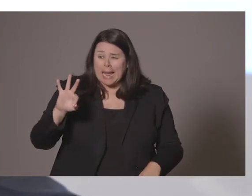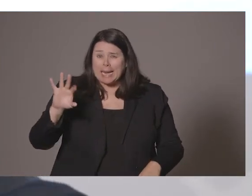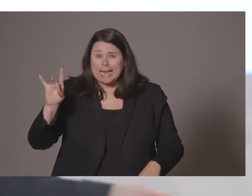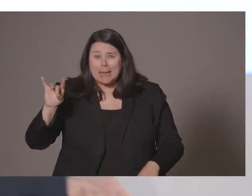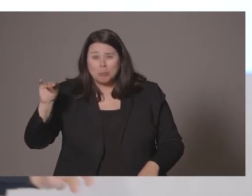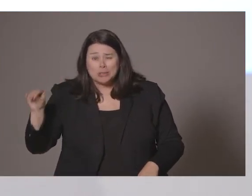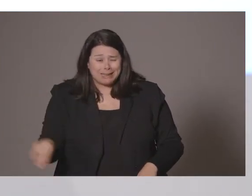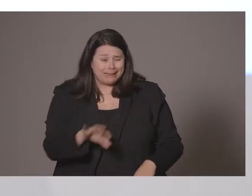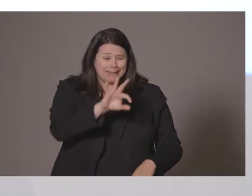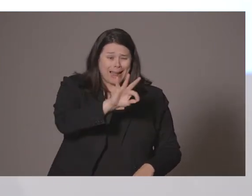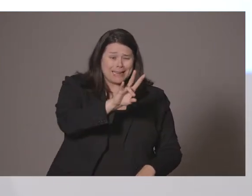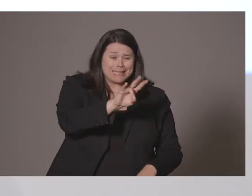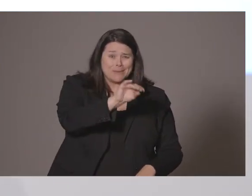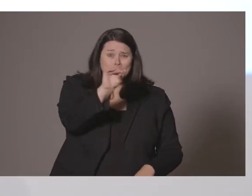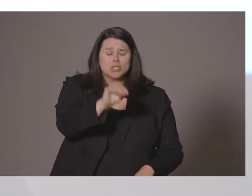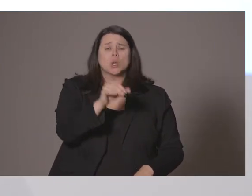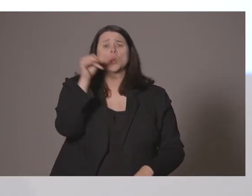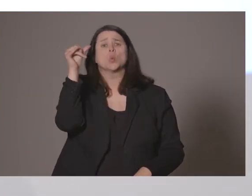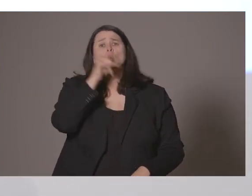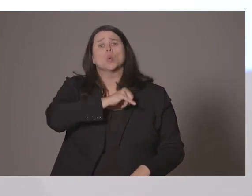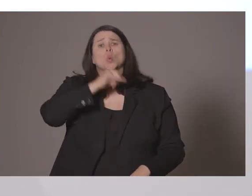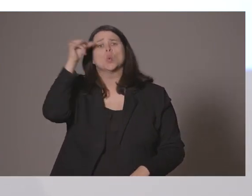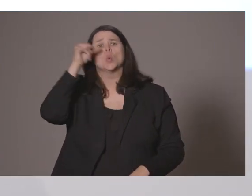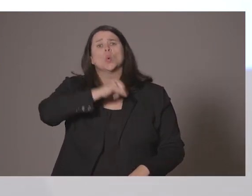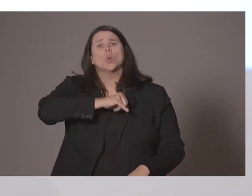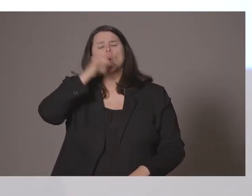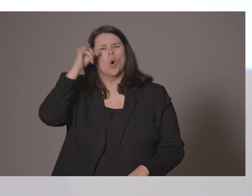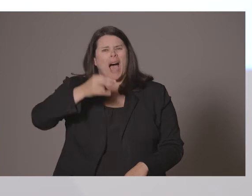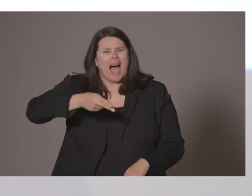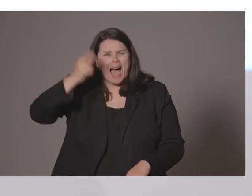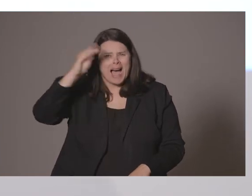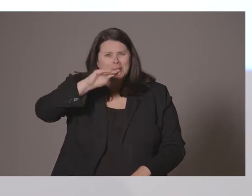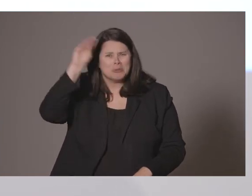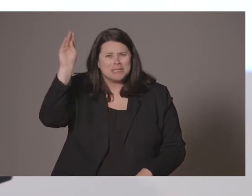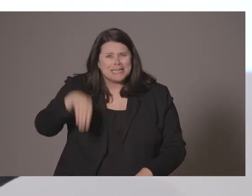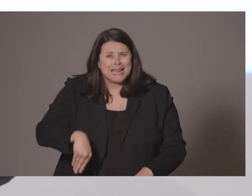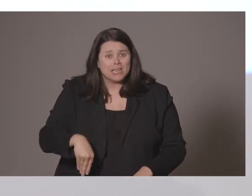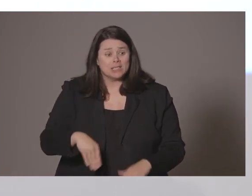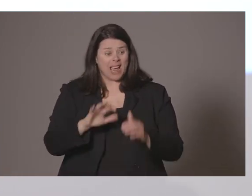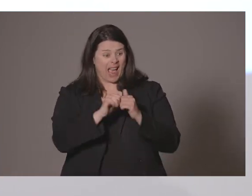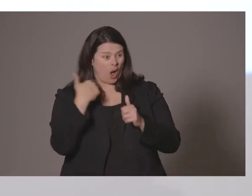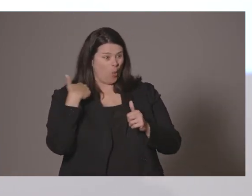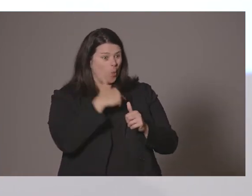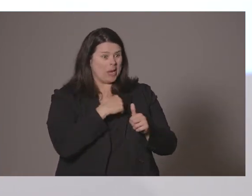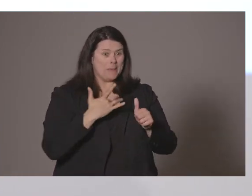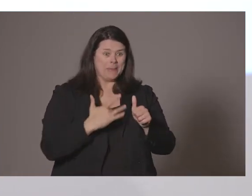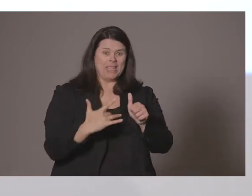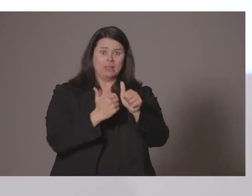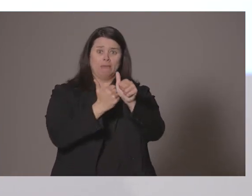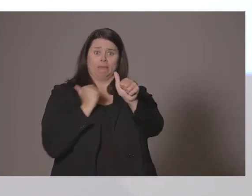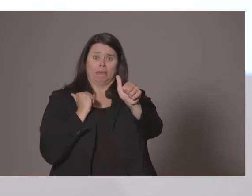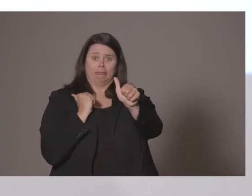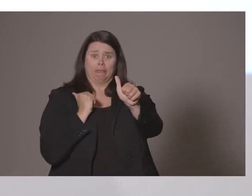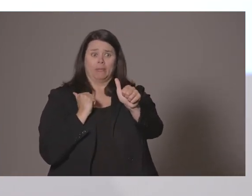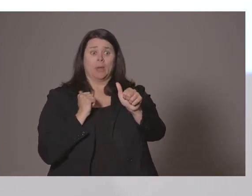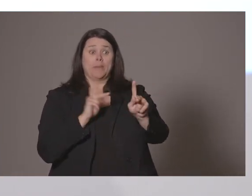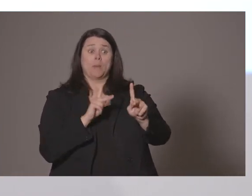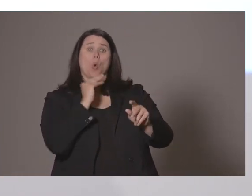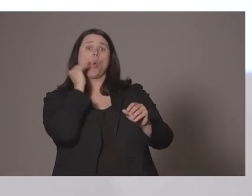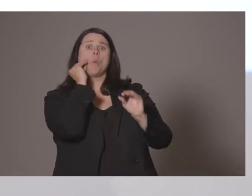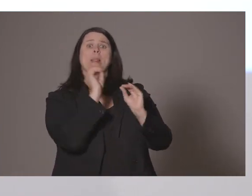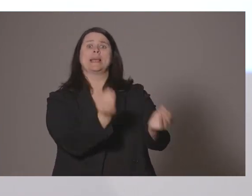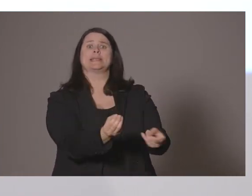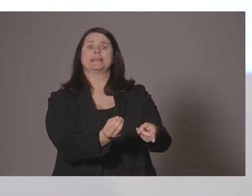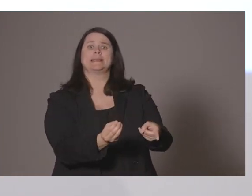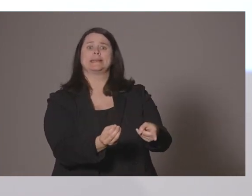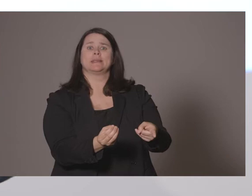which is really important, especially when we think about how we avert from engaging with people who are homeless, or